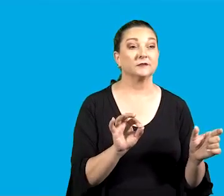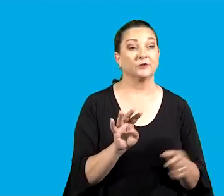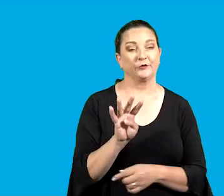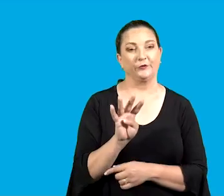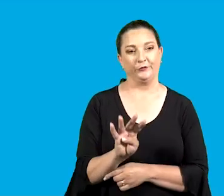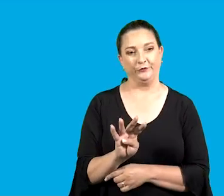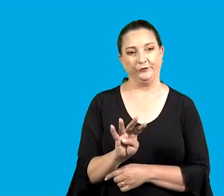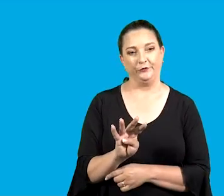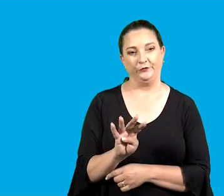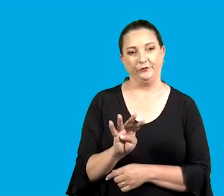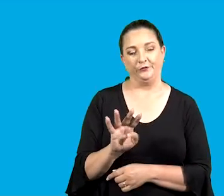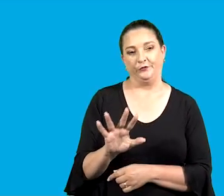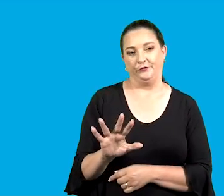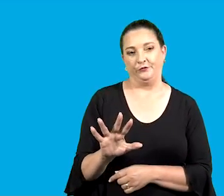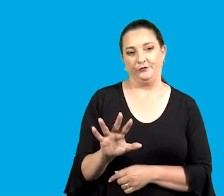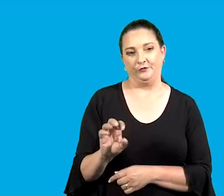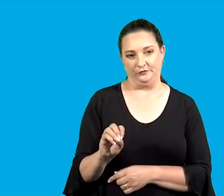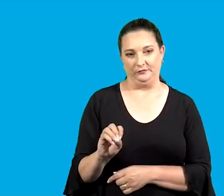450,000. So I come here, then I say